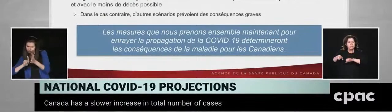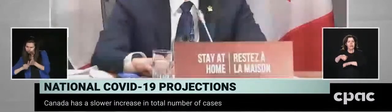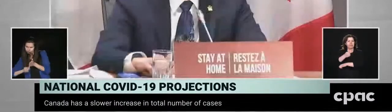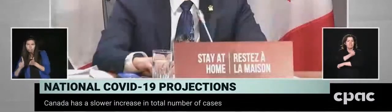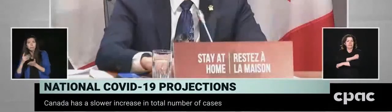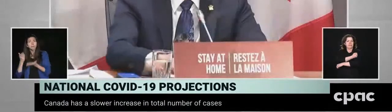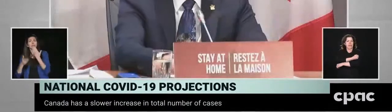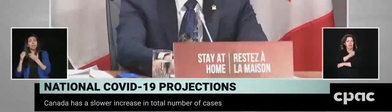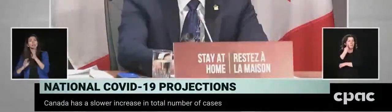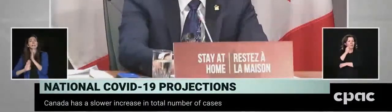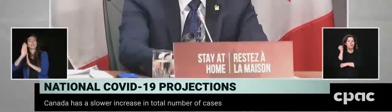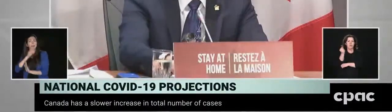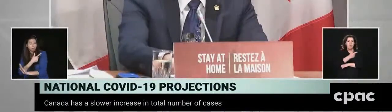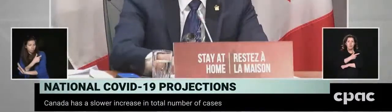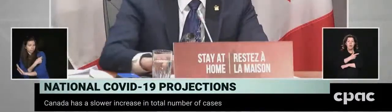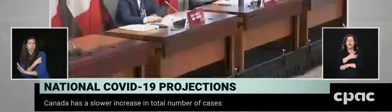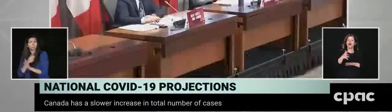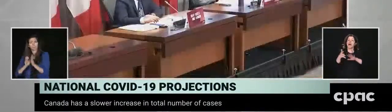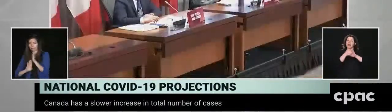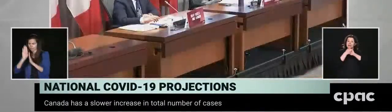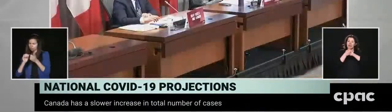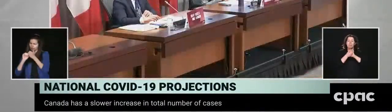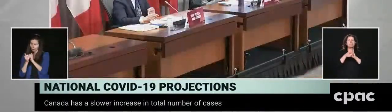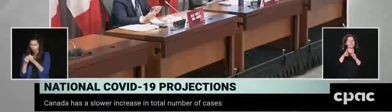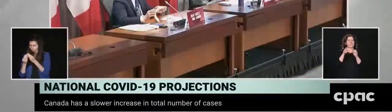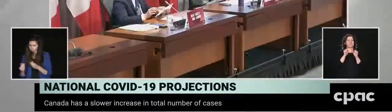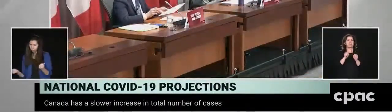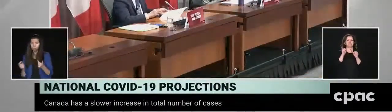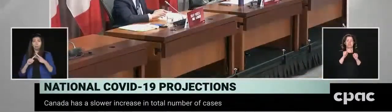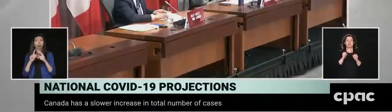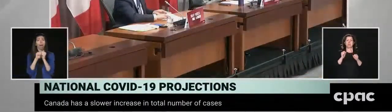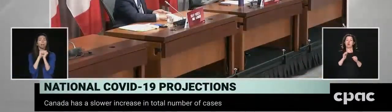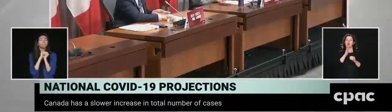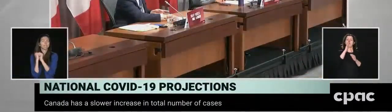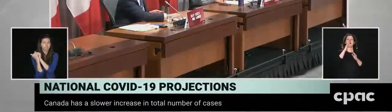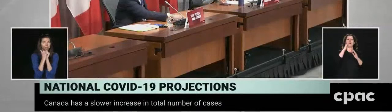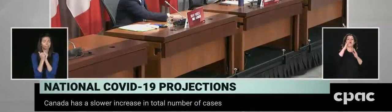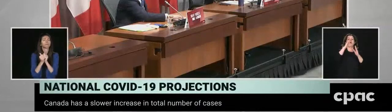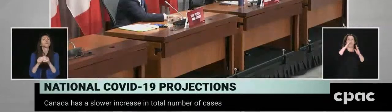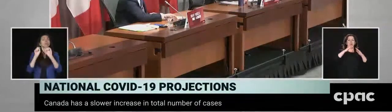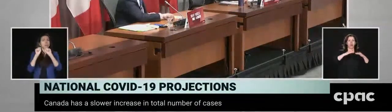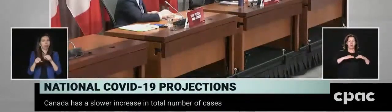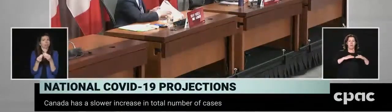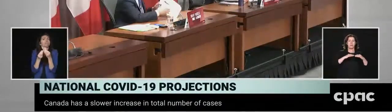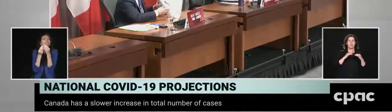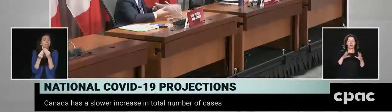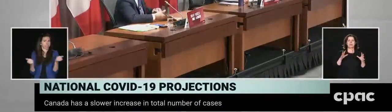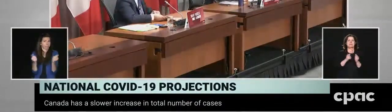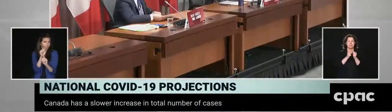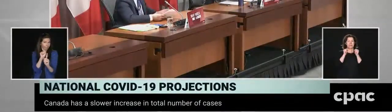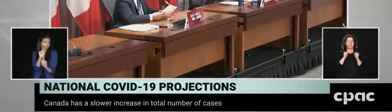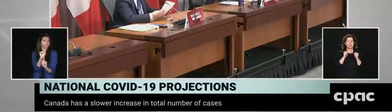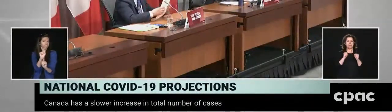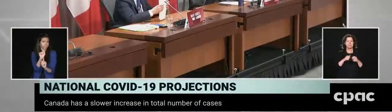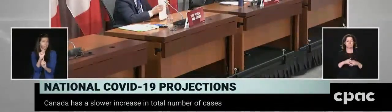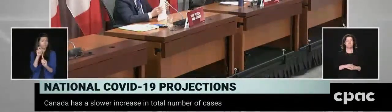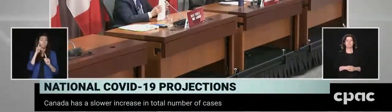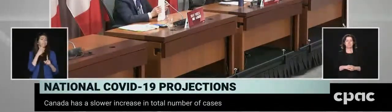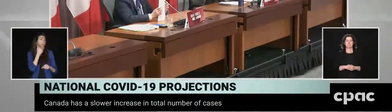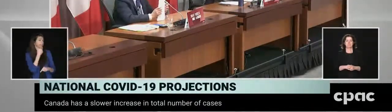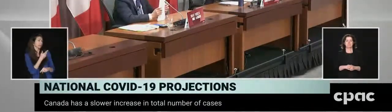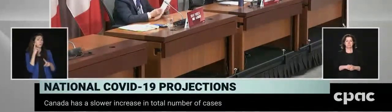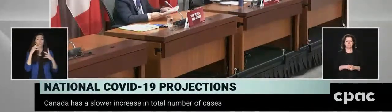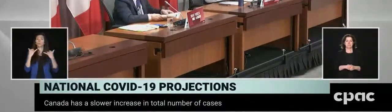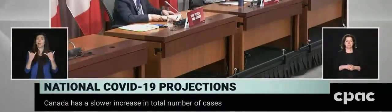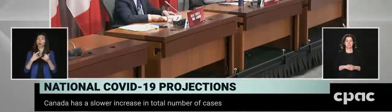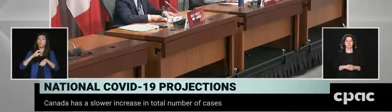courbe. Merci. Thank you, doctors. We will now open the telephone line and the floor to questions. Vous pouvez poser